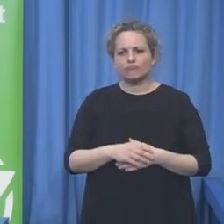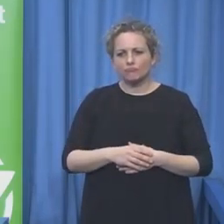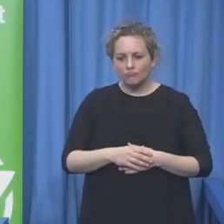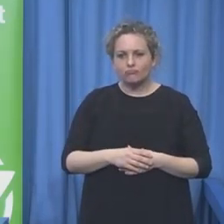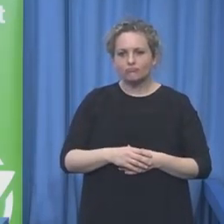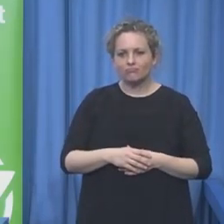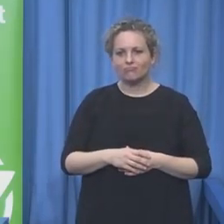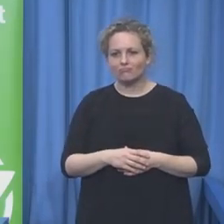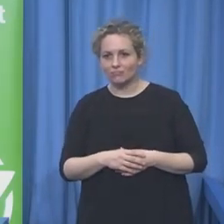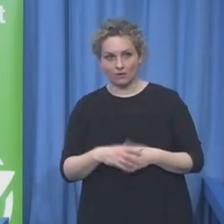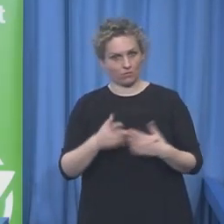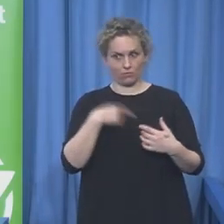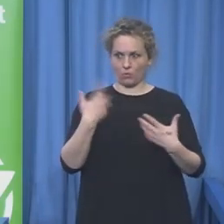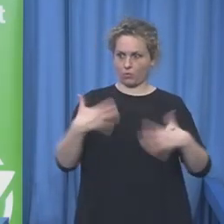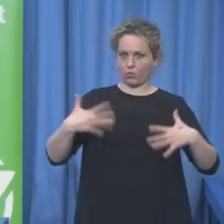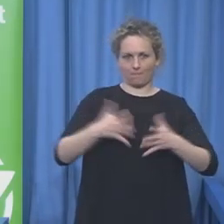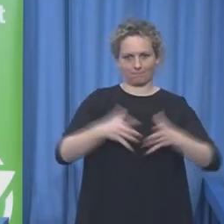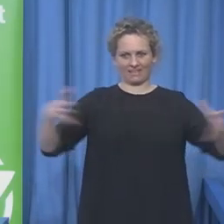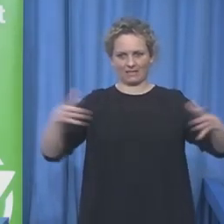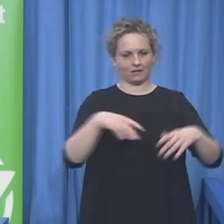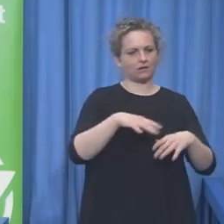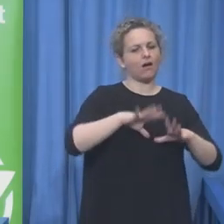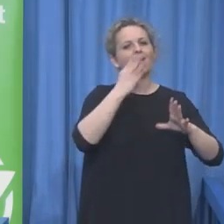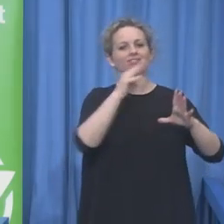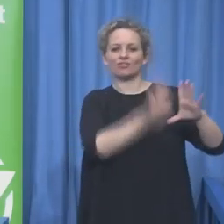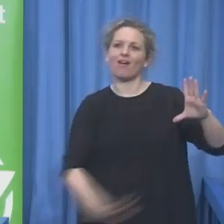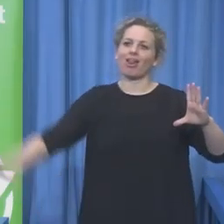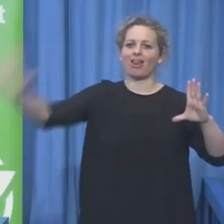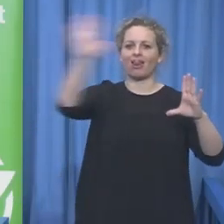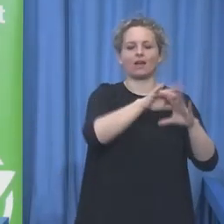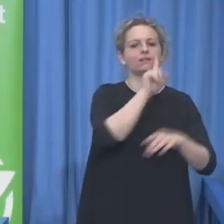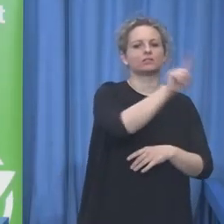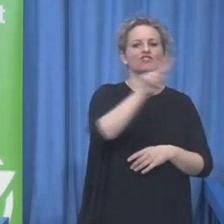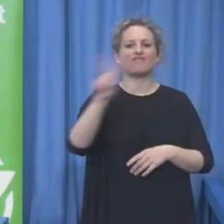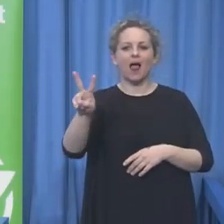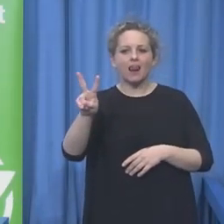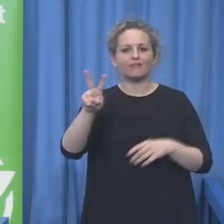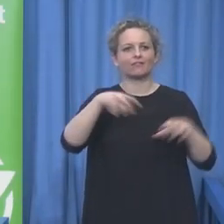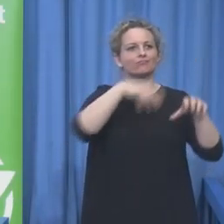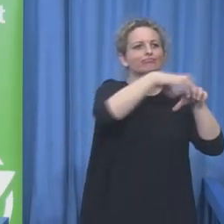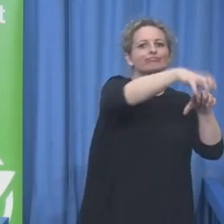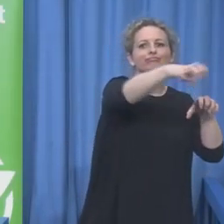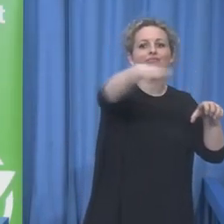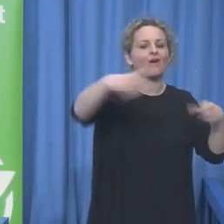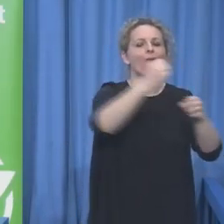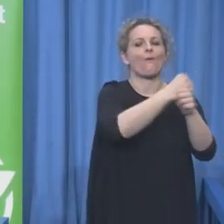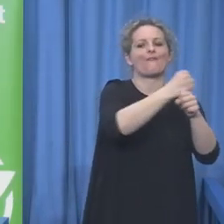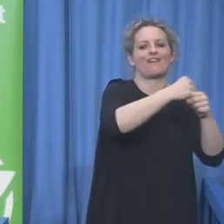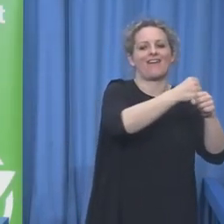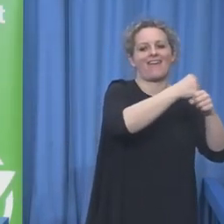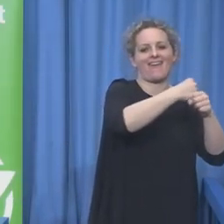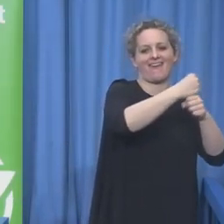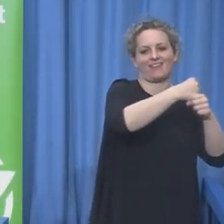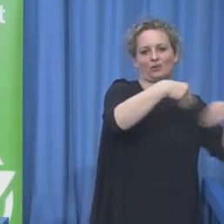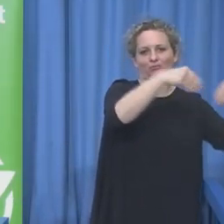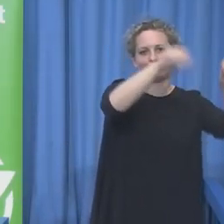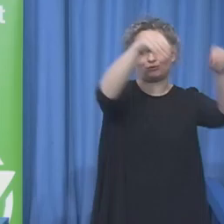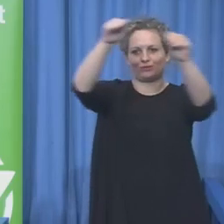shops, mainly in Tel Aviv and the surrounding. Rebooks is also one of Israel's biggest